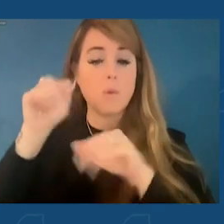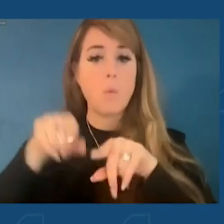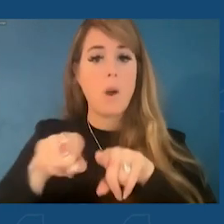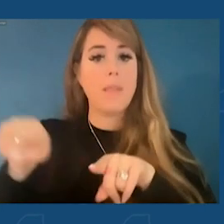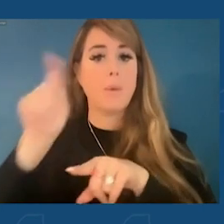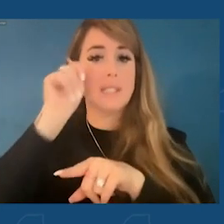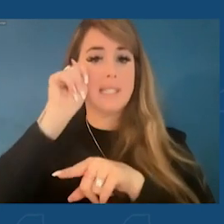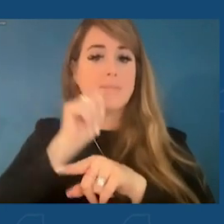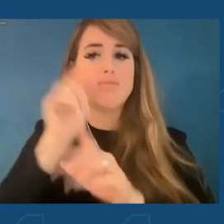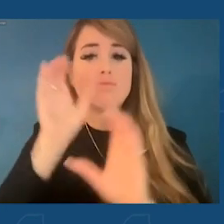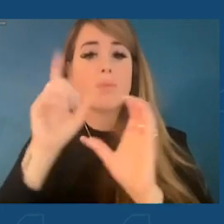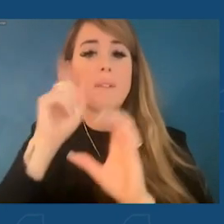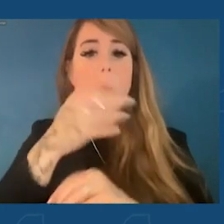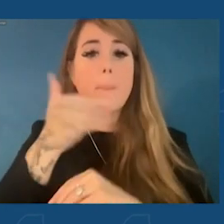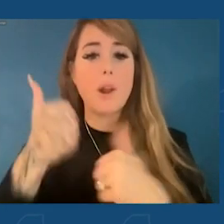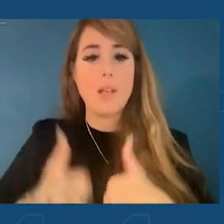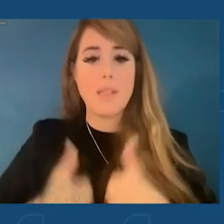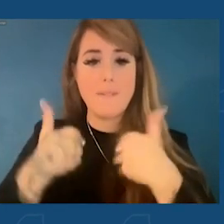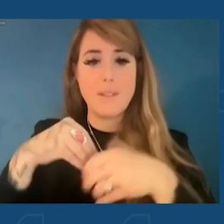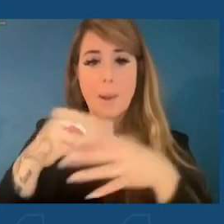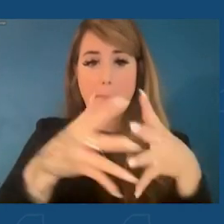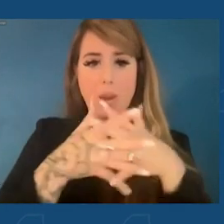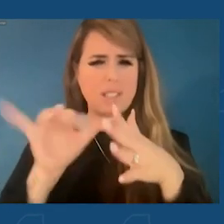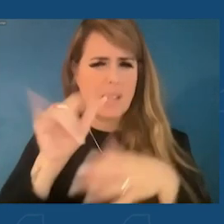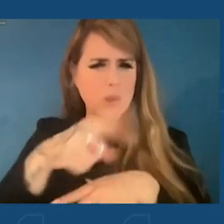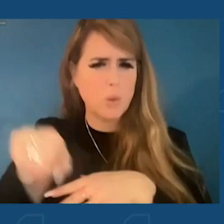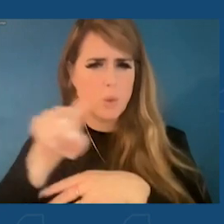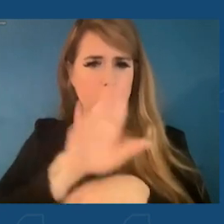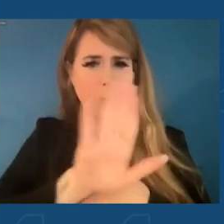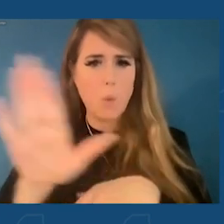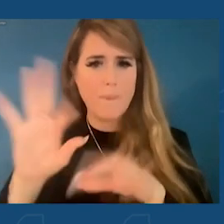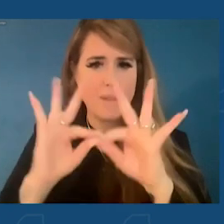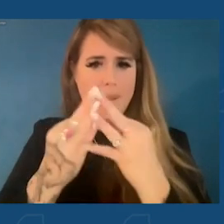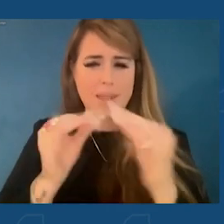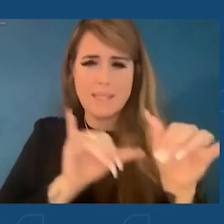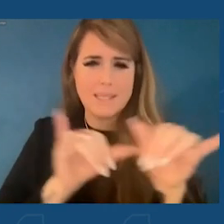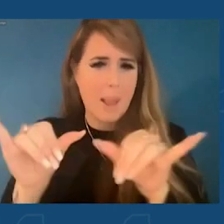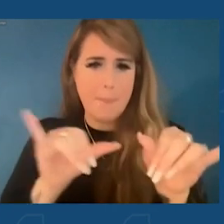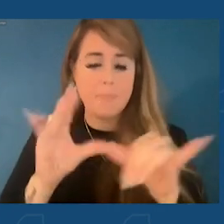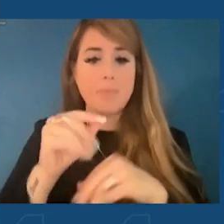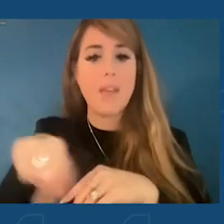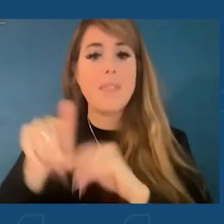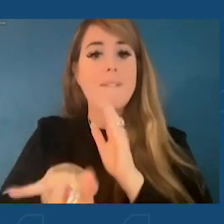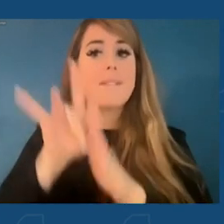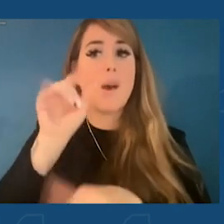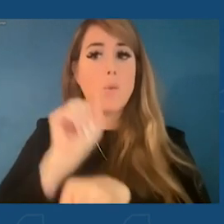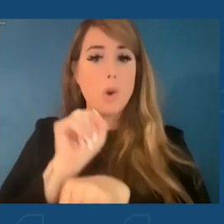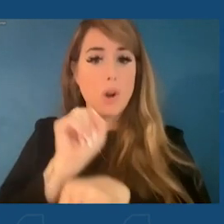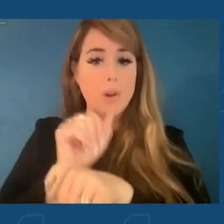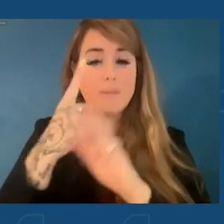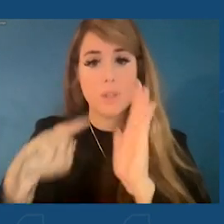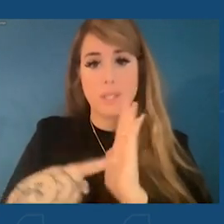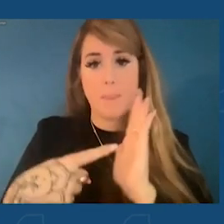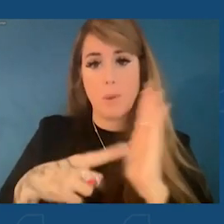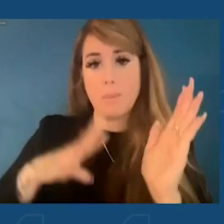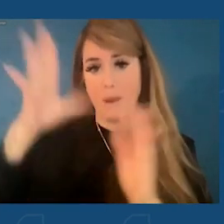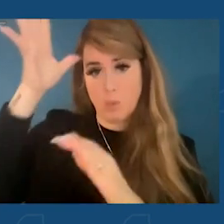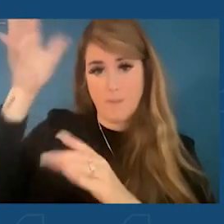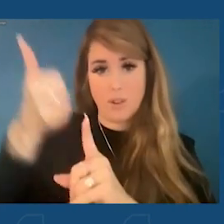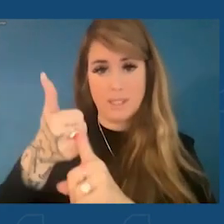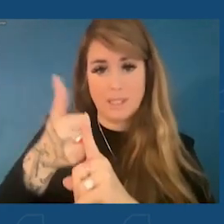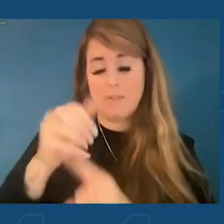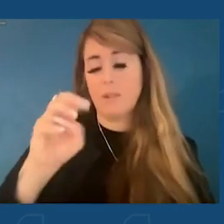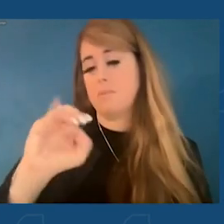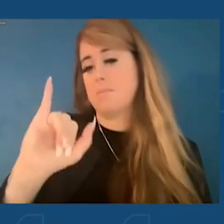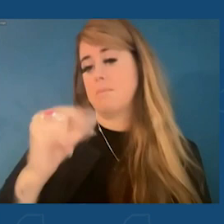in America, like so many others, so many of you, so many of your families. And they found work. My grandpa was a migrant farm worker in the wheat